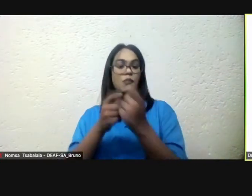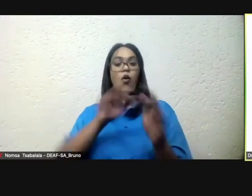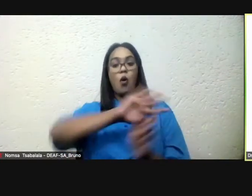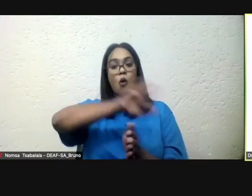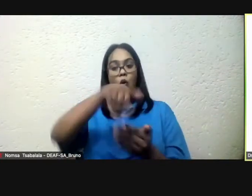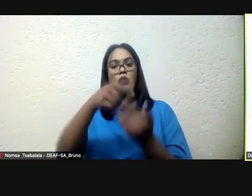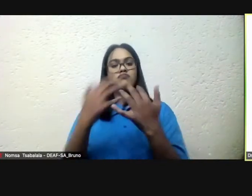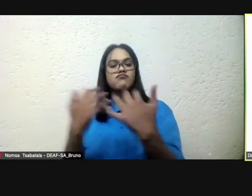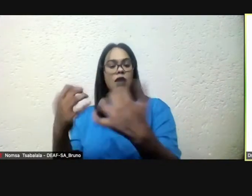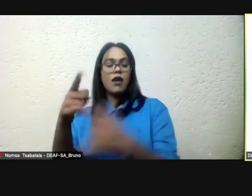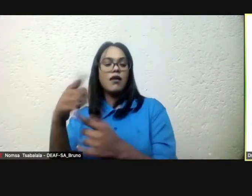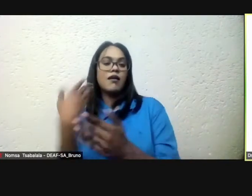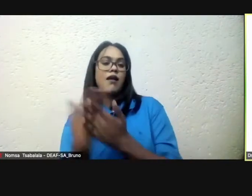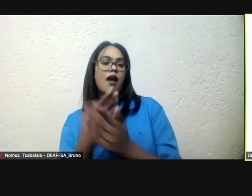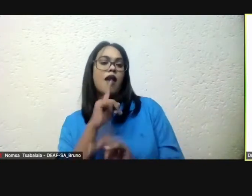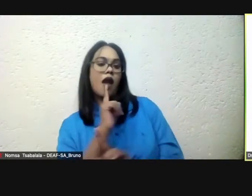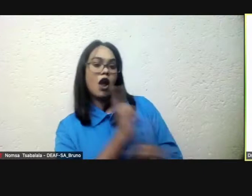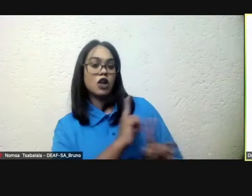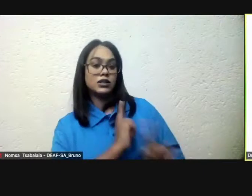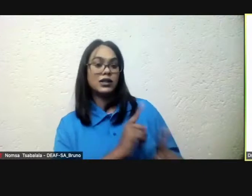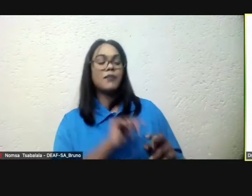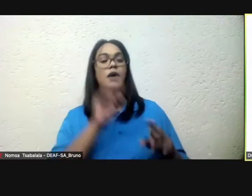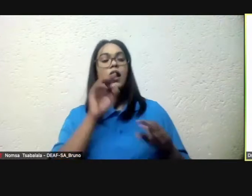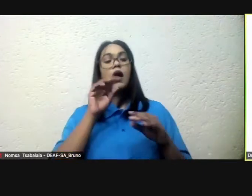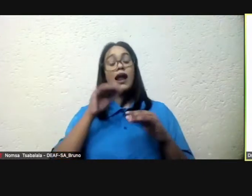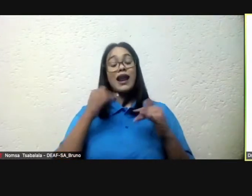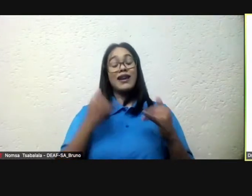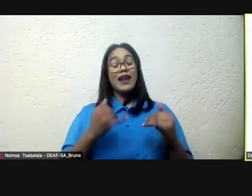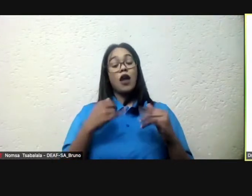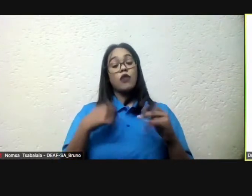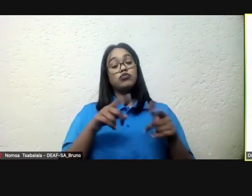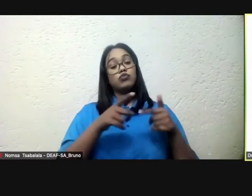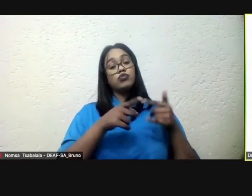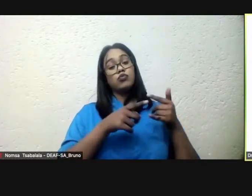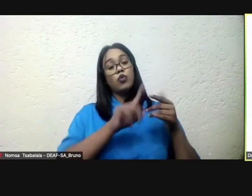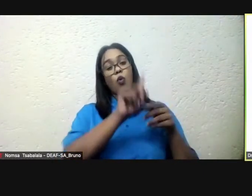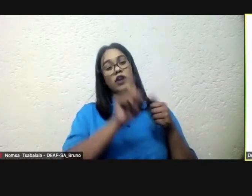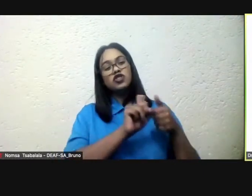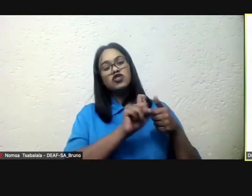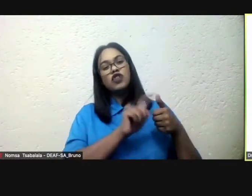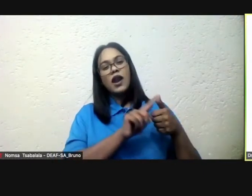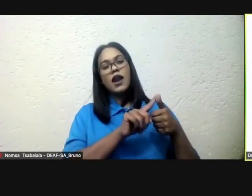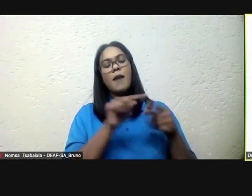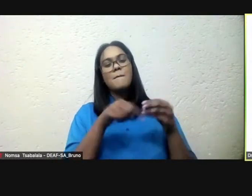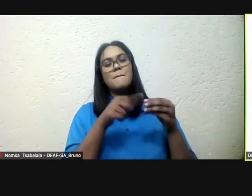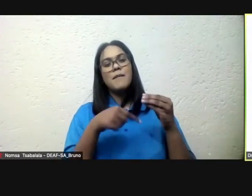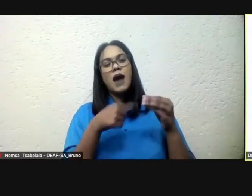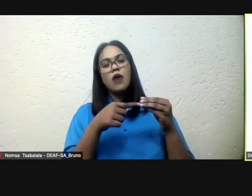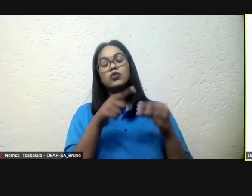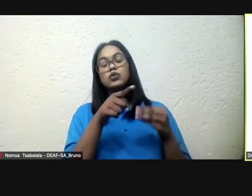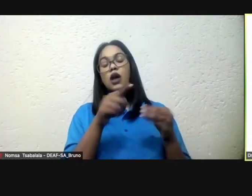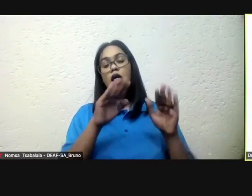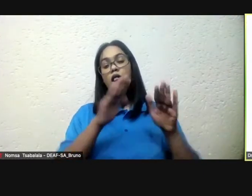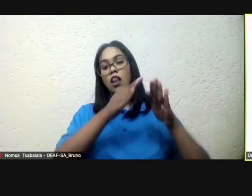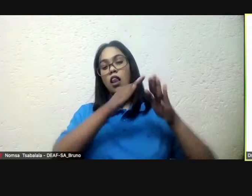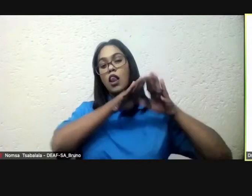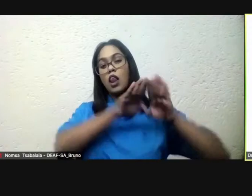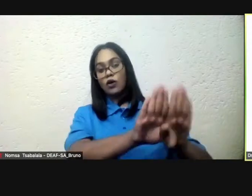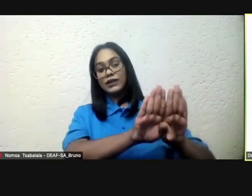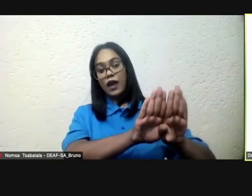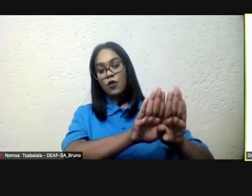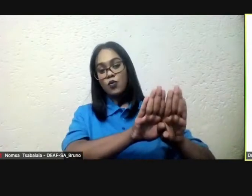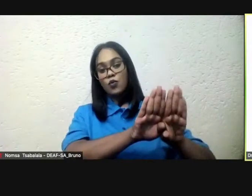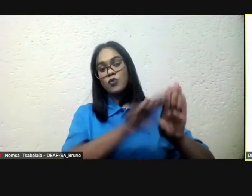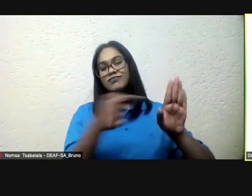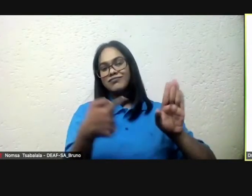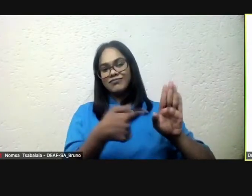one on the lockdown, what measures? Well, at this stage, as we long